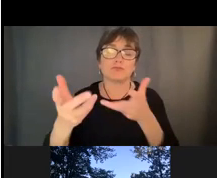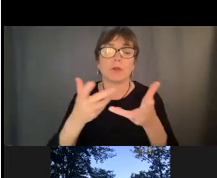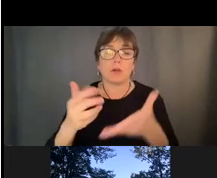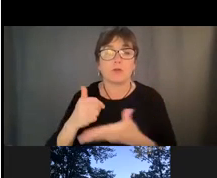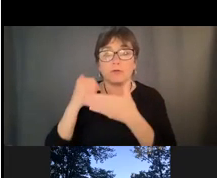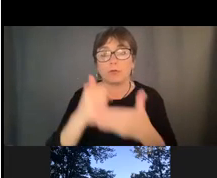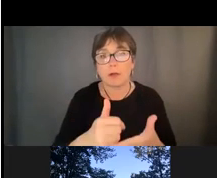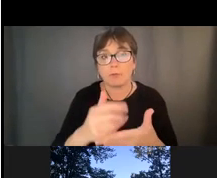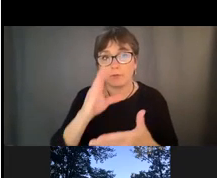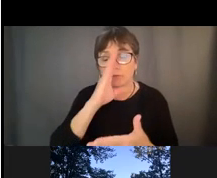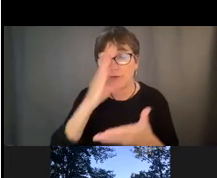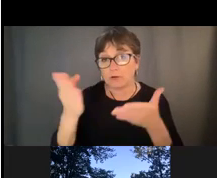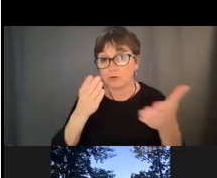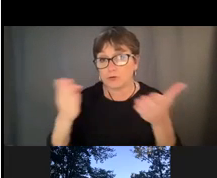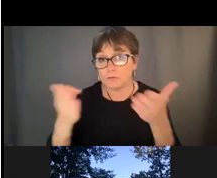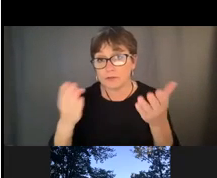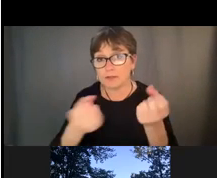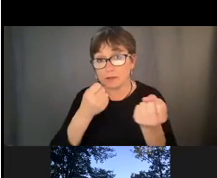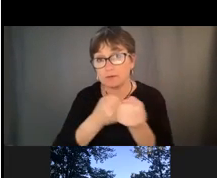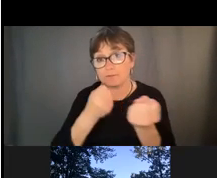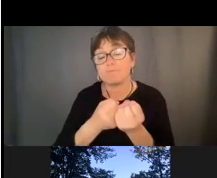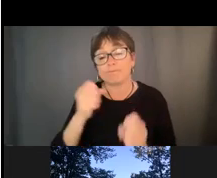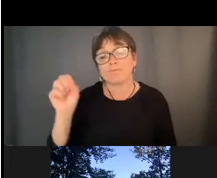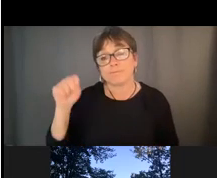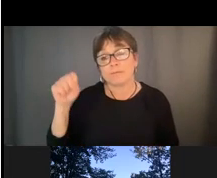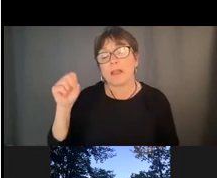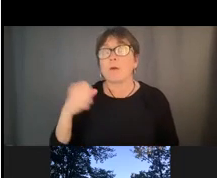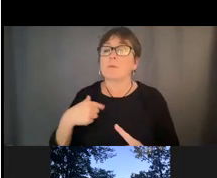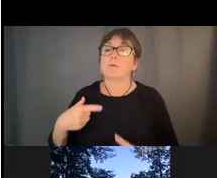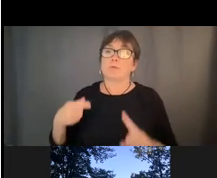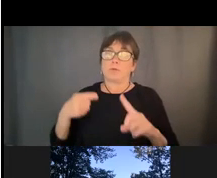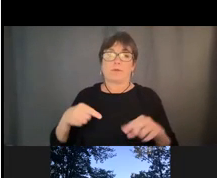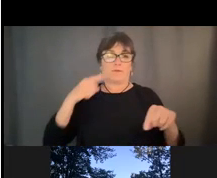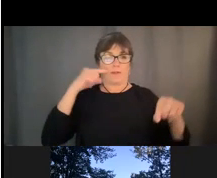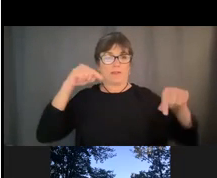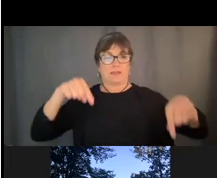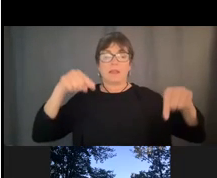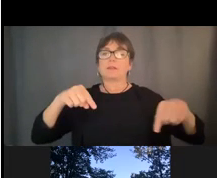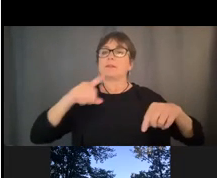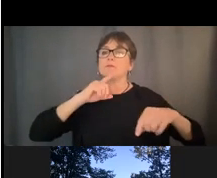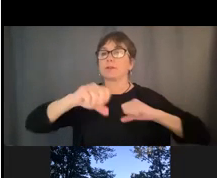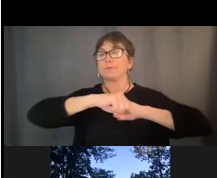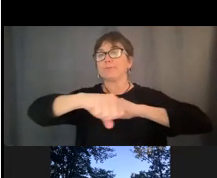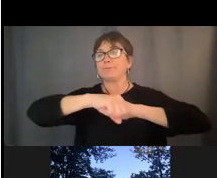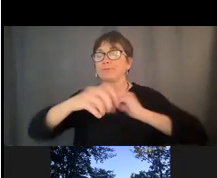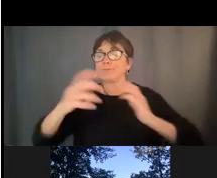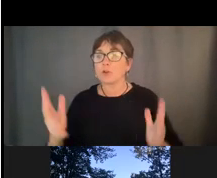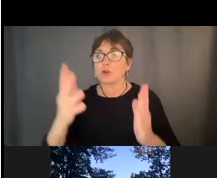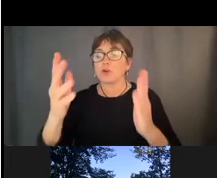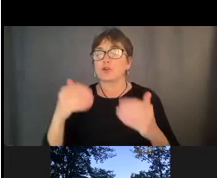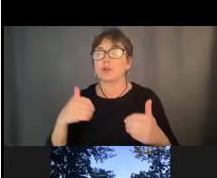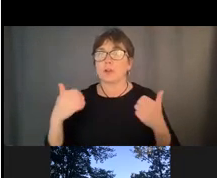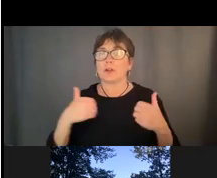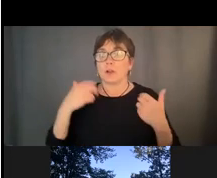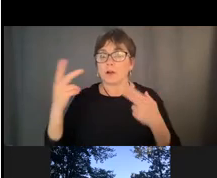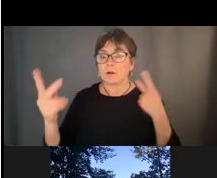supports when that is necessary. But the idea is that what we're talking about here, I think, is promoting the youth voice and